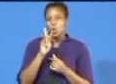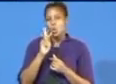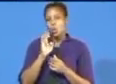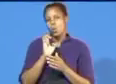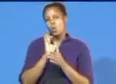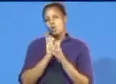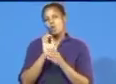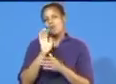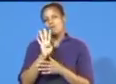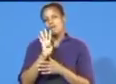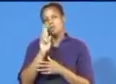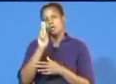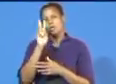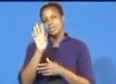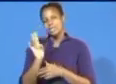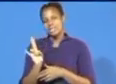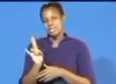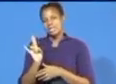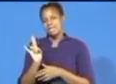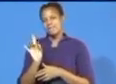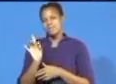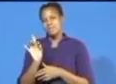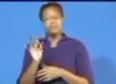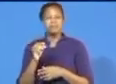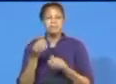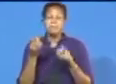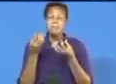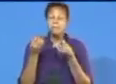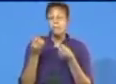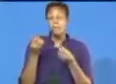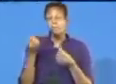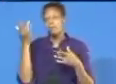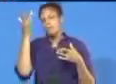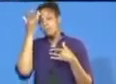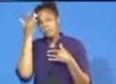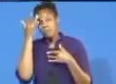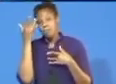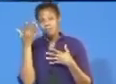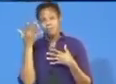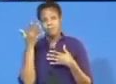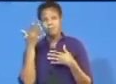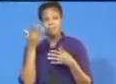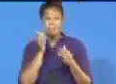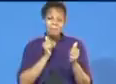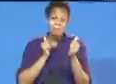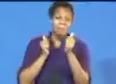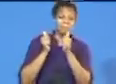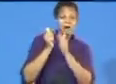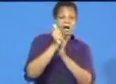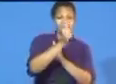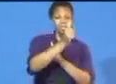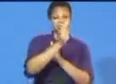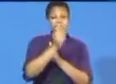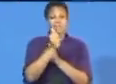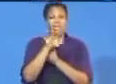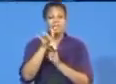4:27, there were many lepers, but they were passed over. And he picked out